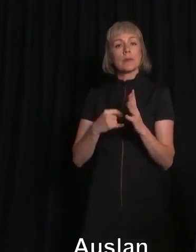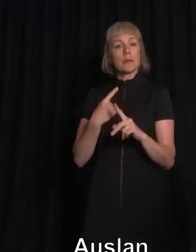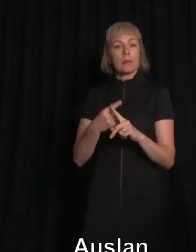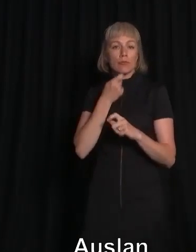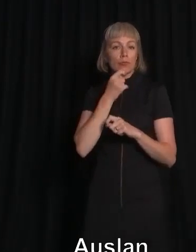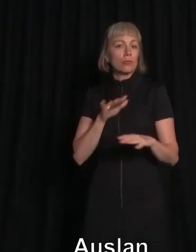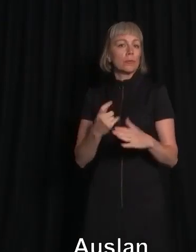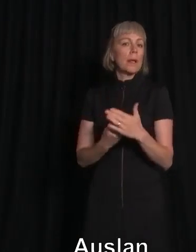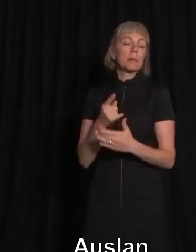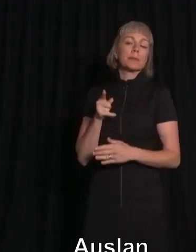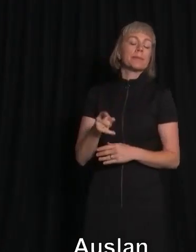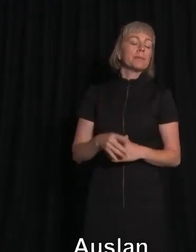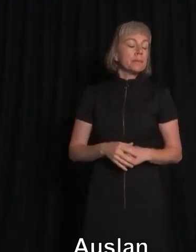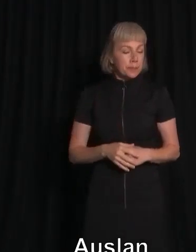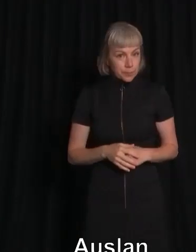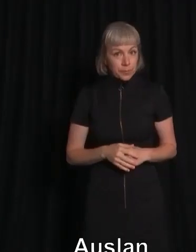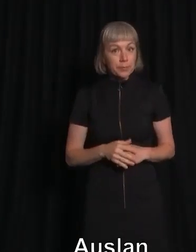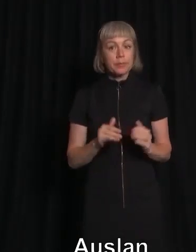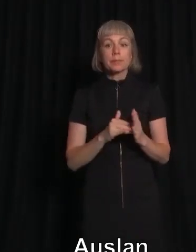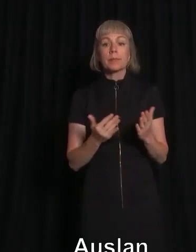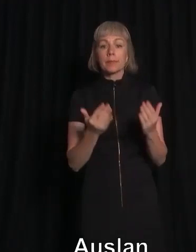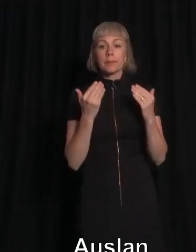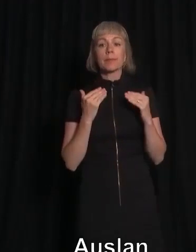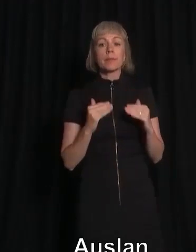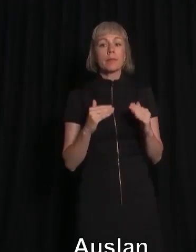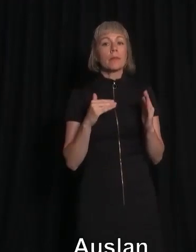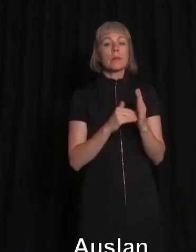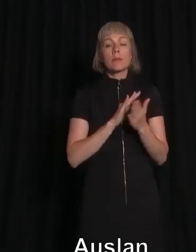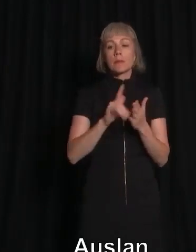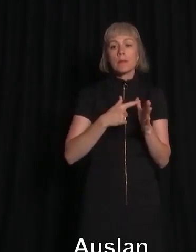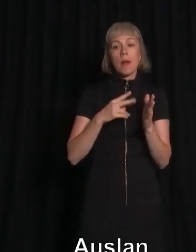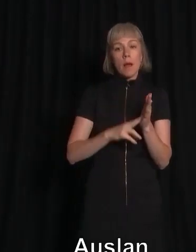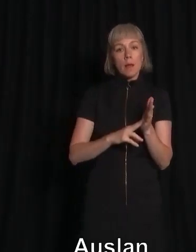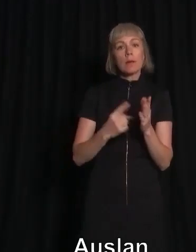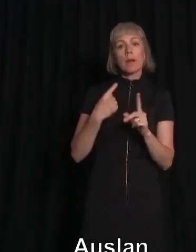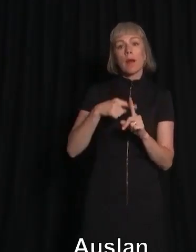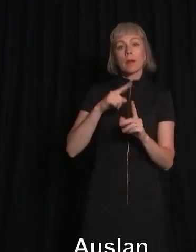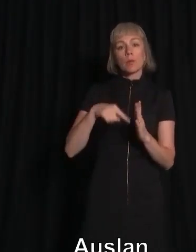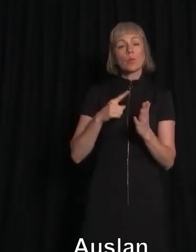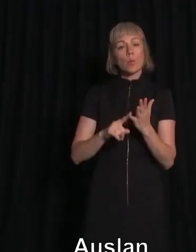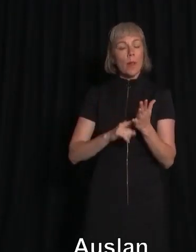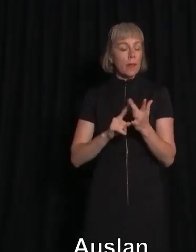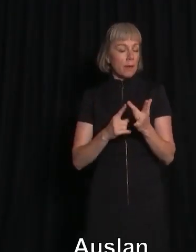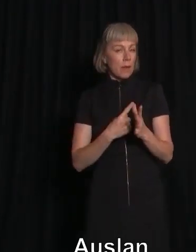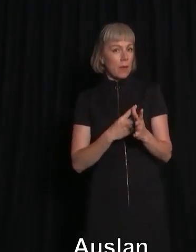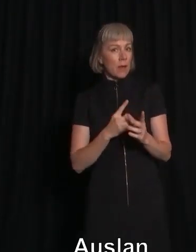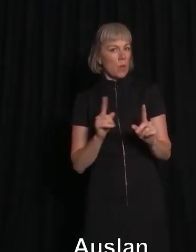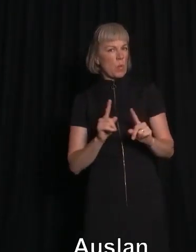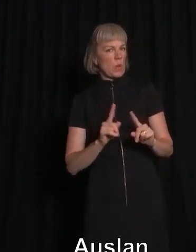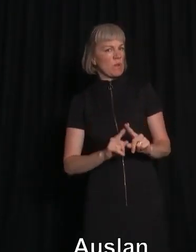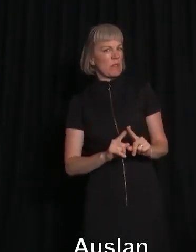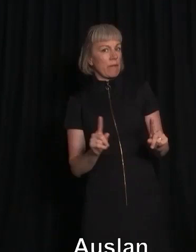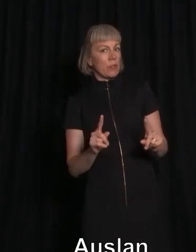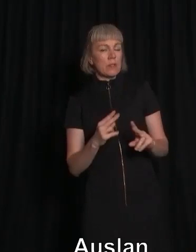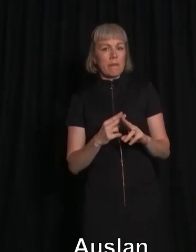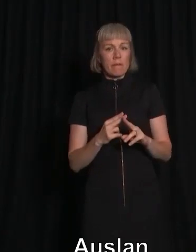Turning now to Zhan and Julia, what are the differences between the challenges faced by intersex people when it